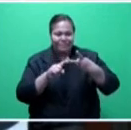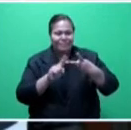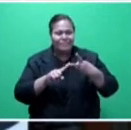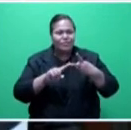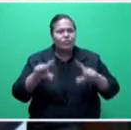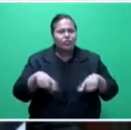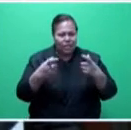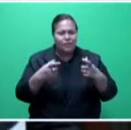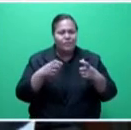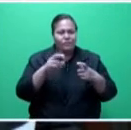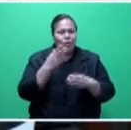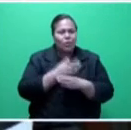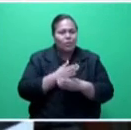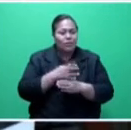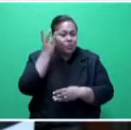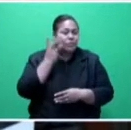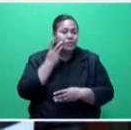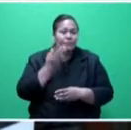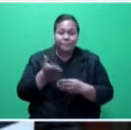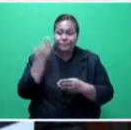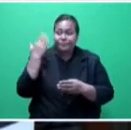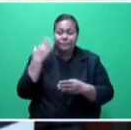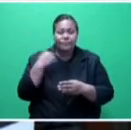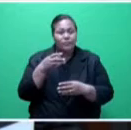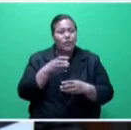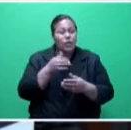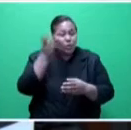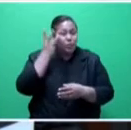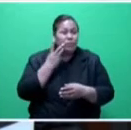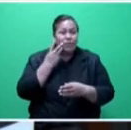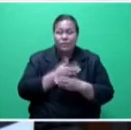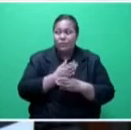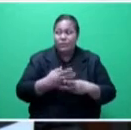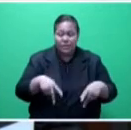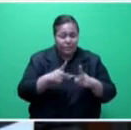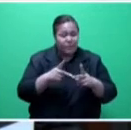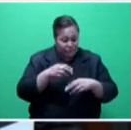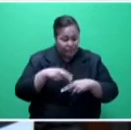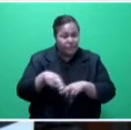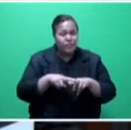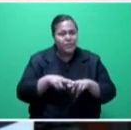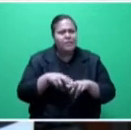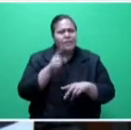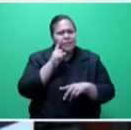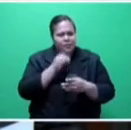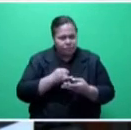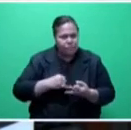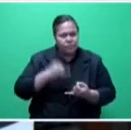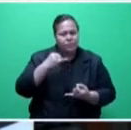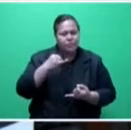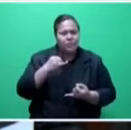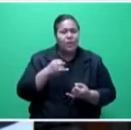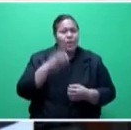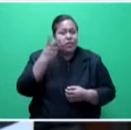unequal pay. Over the past years, the number of women in the workforce in Fiji has seen an increase. 39% of Fijian women